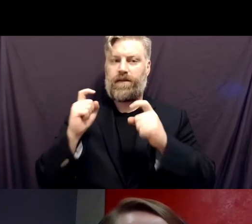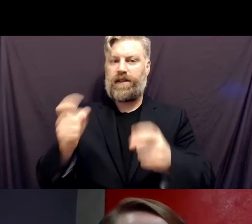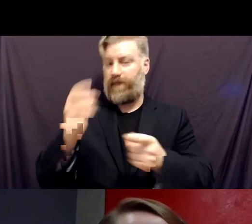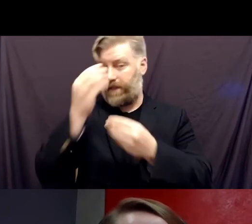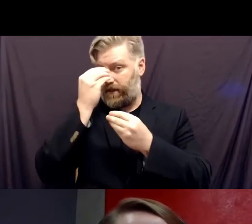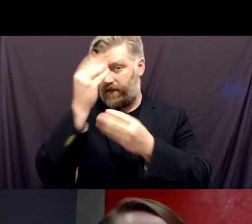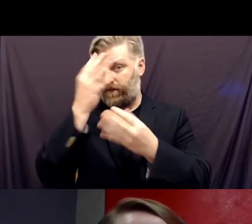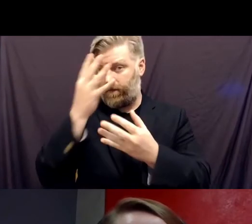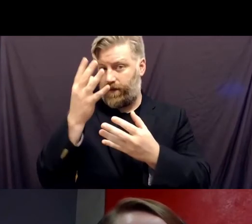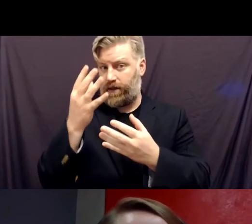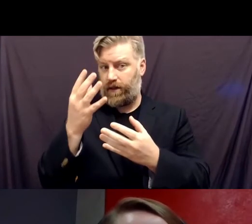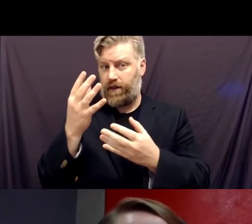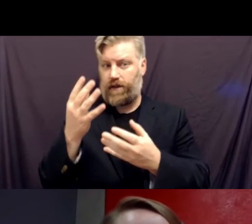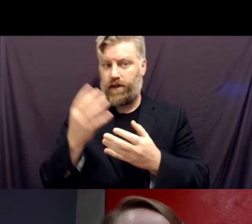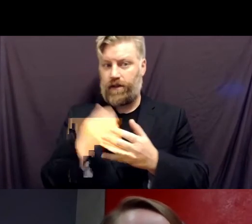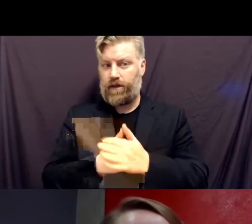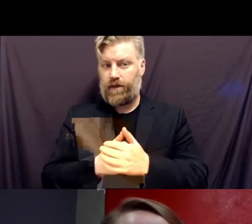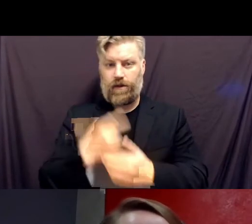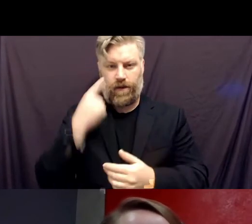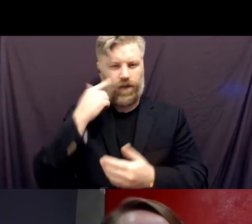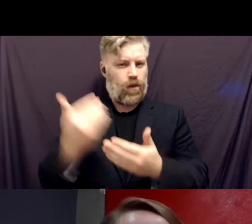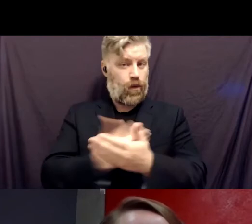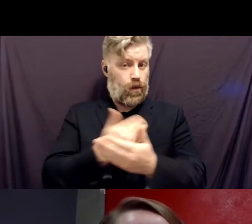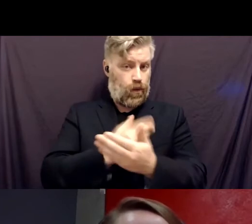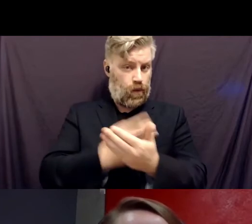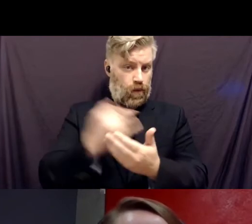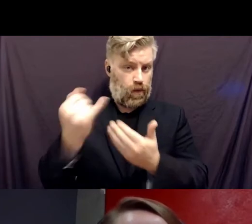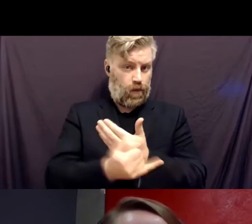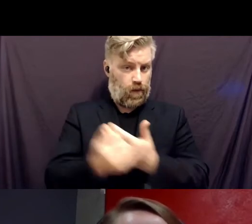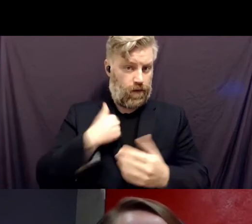information of a new project I'm now